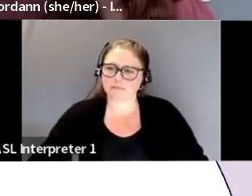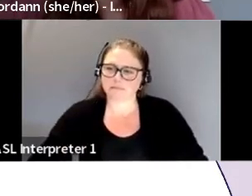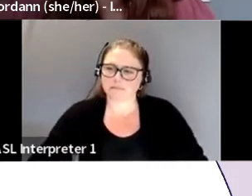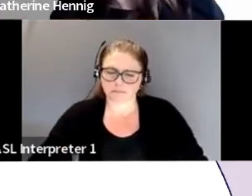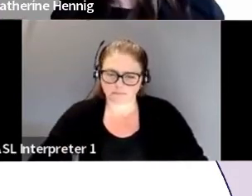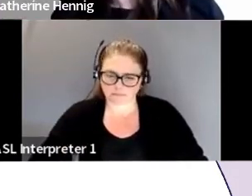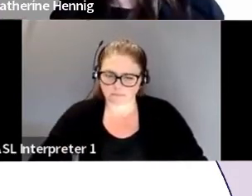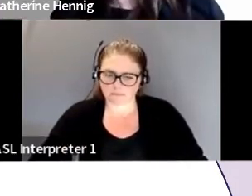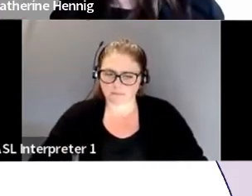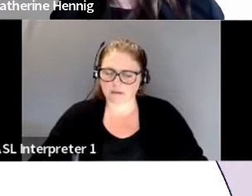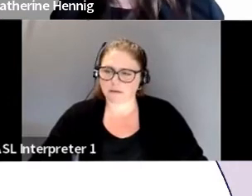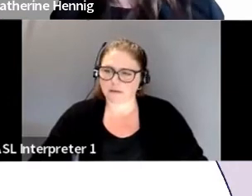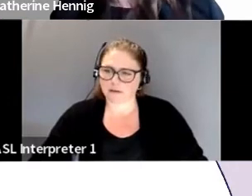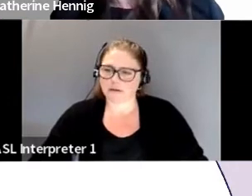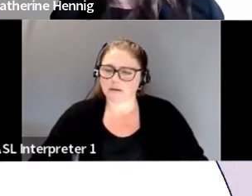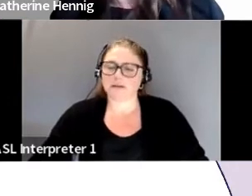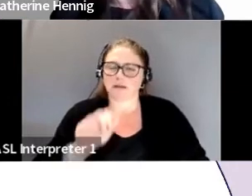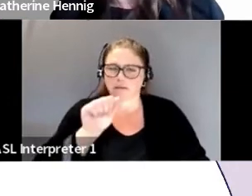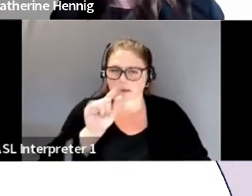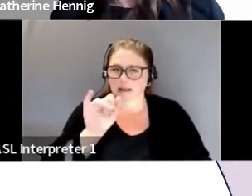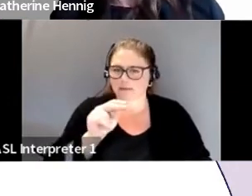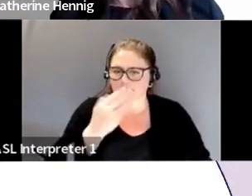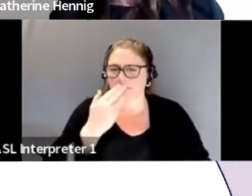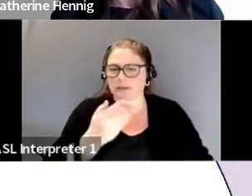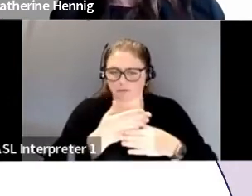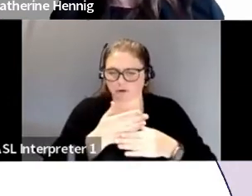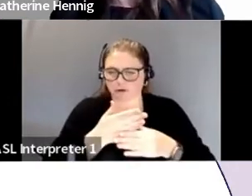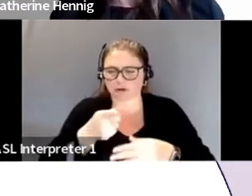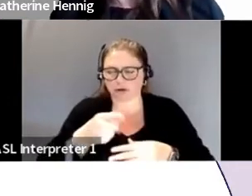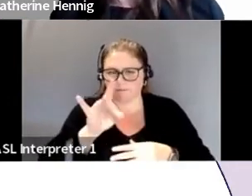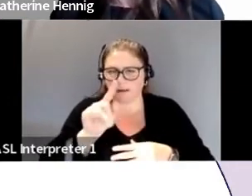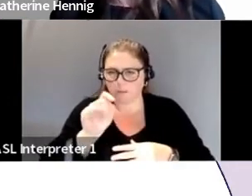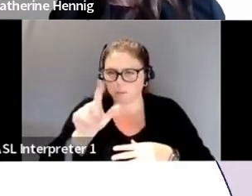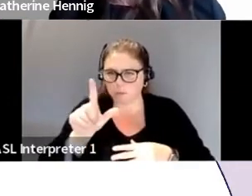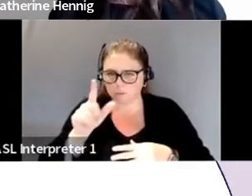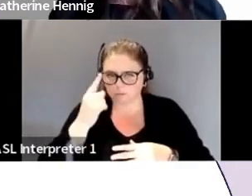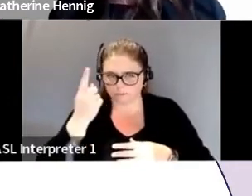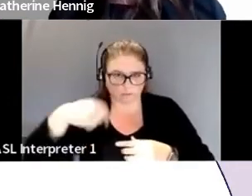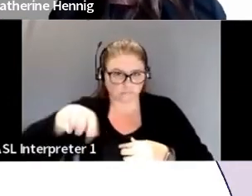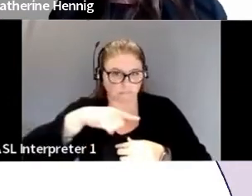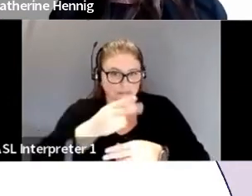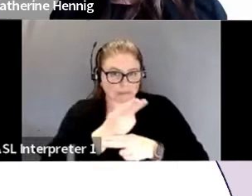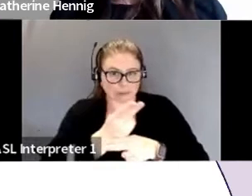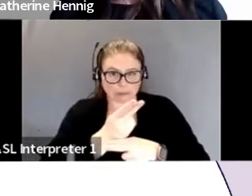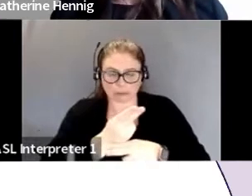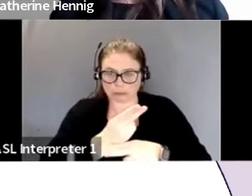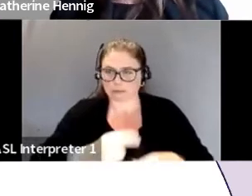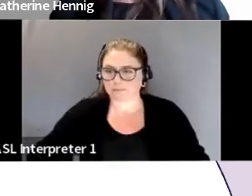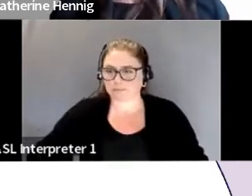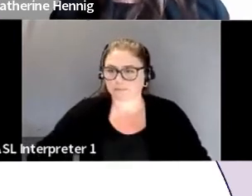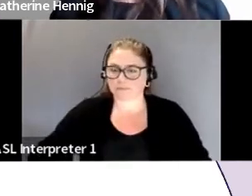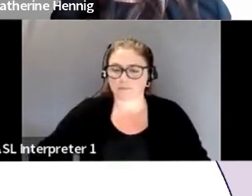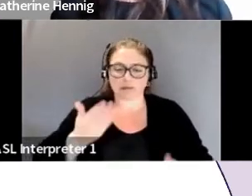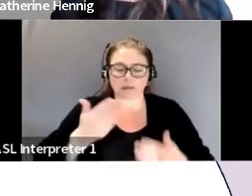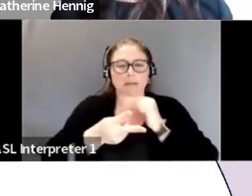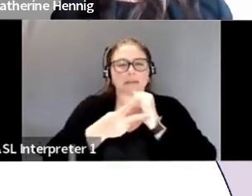Quite helpful. Oh, thanks for sharing, Allison. She found a tool for all of us to use. If we could save these